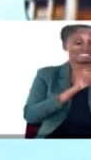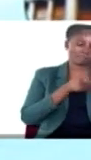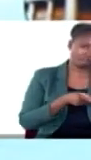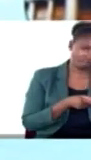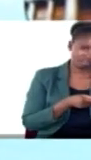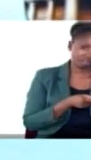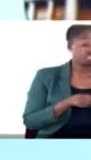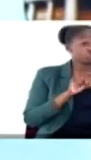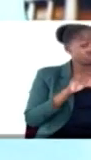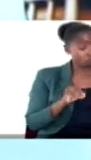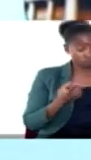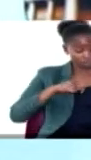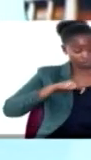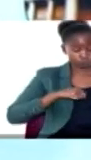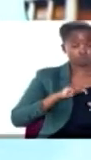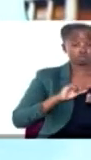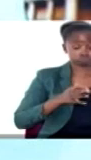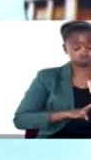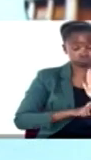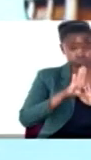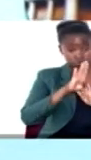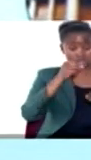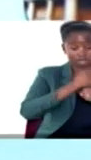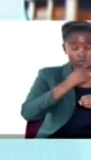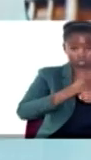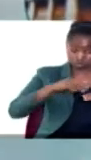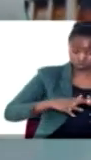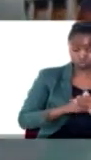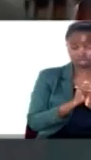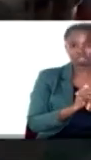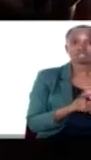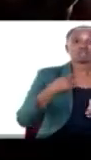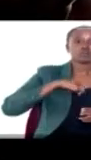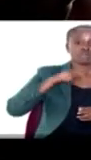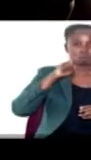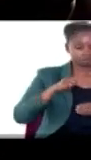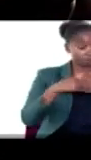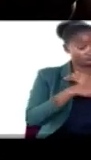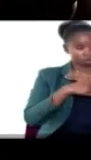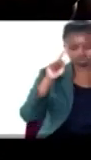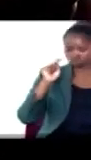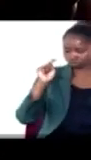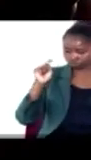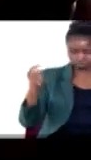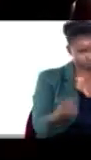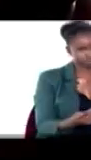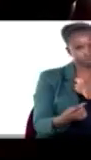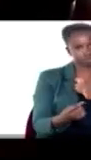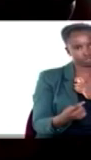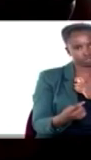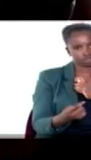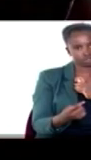growing Gauteng together is inspired by the desire to turn our country around, to avoid our